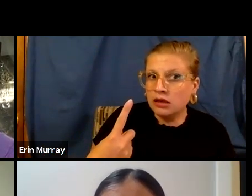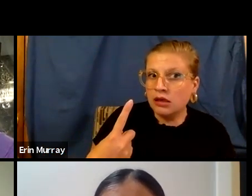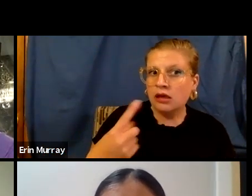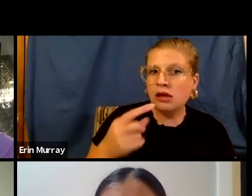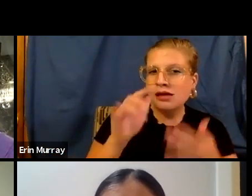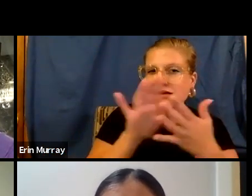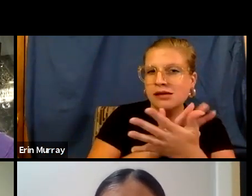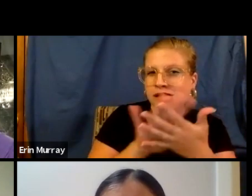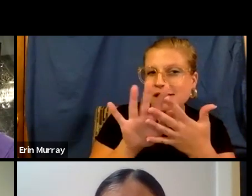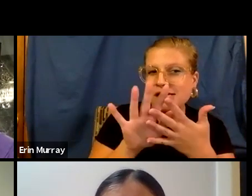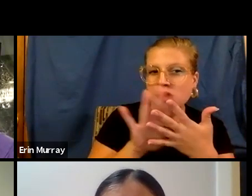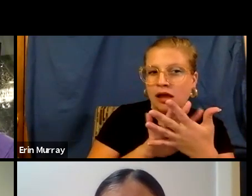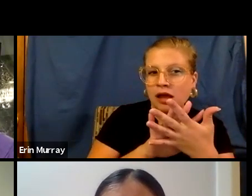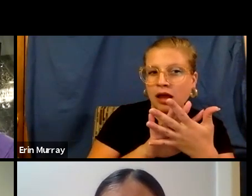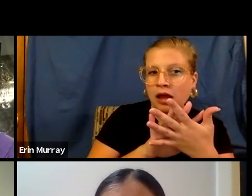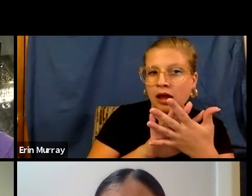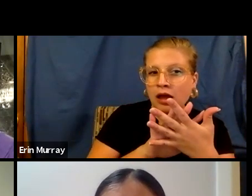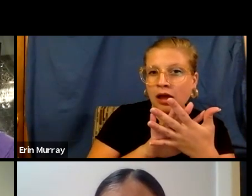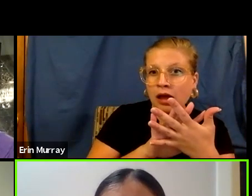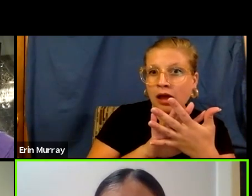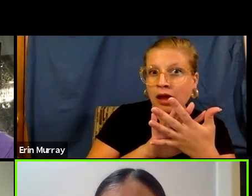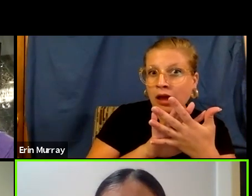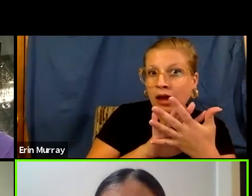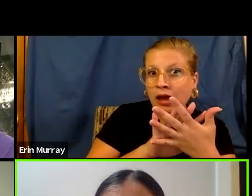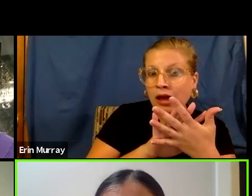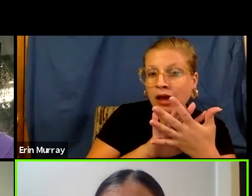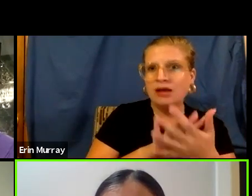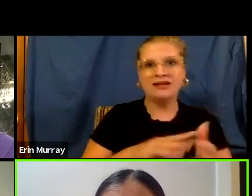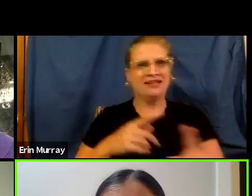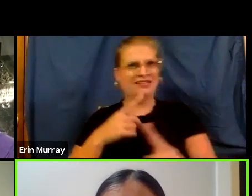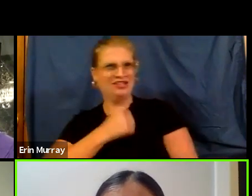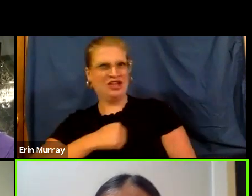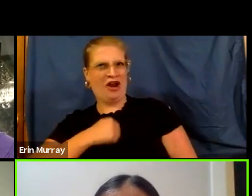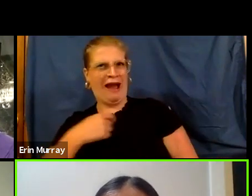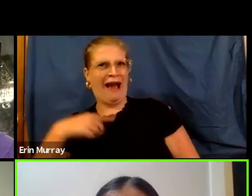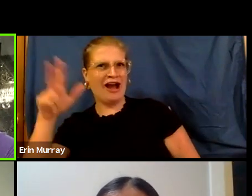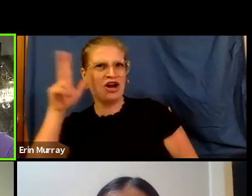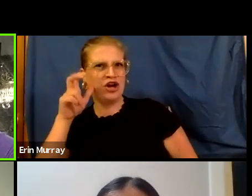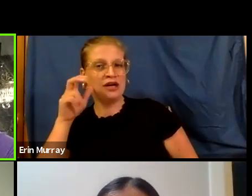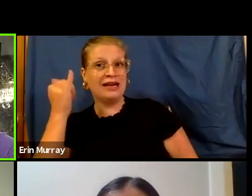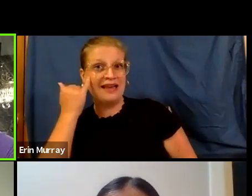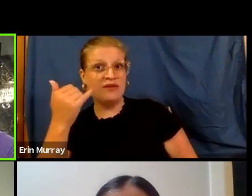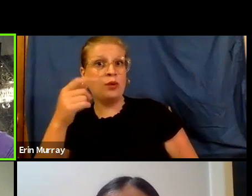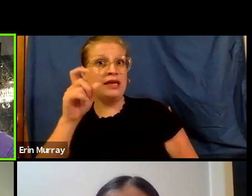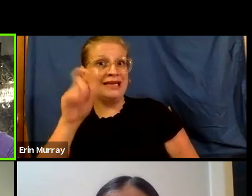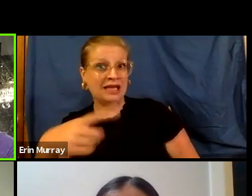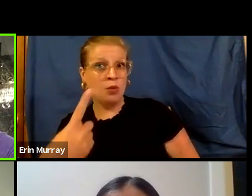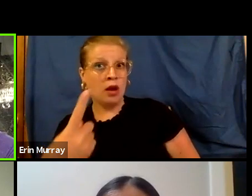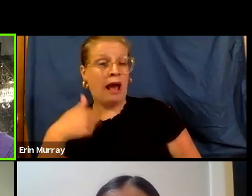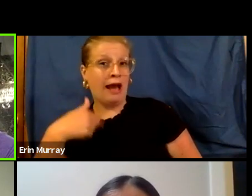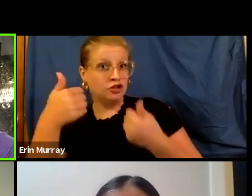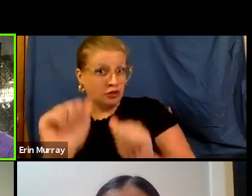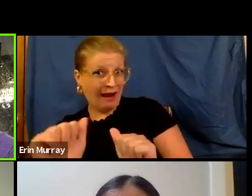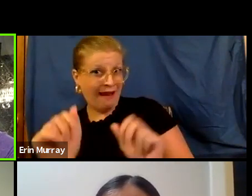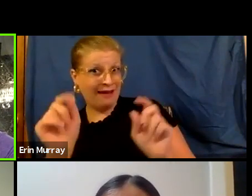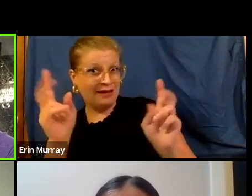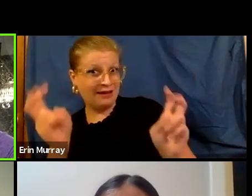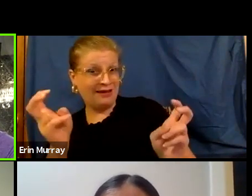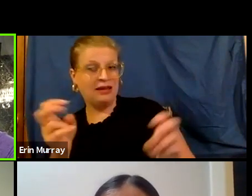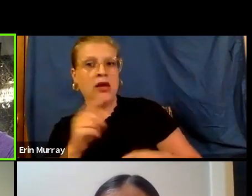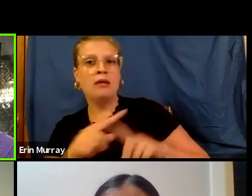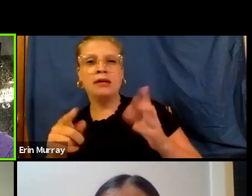job situation. So I heard if we have to have one, I'll try. But sometimes